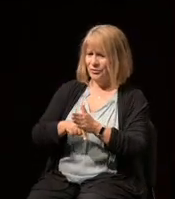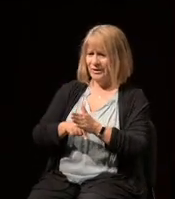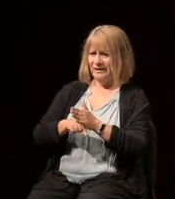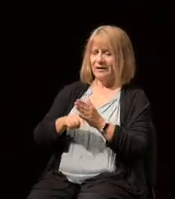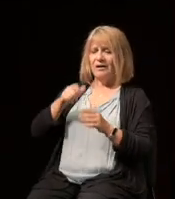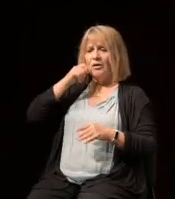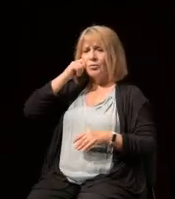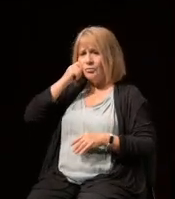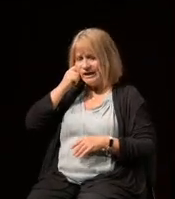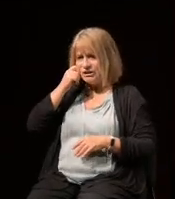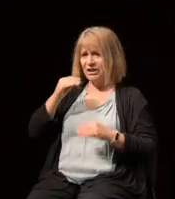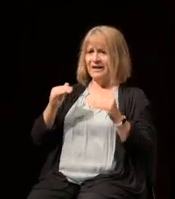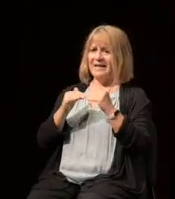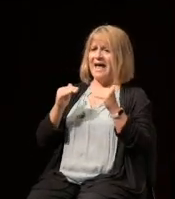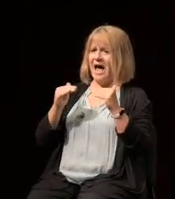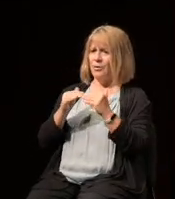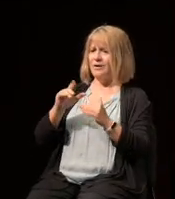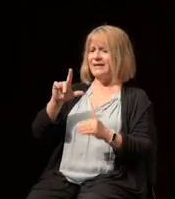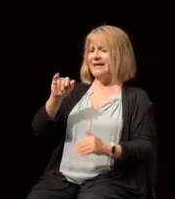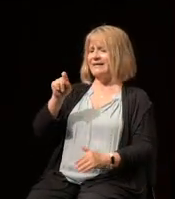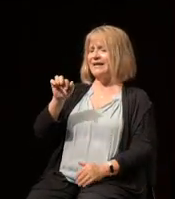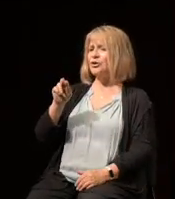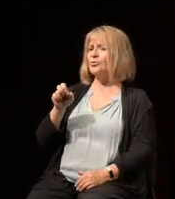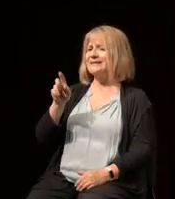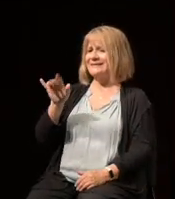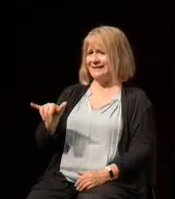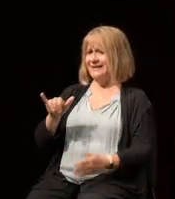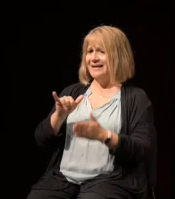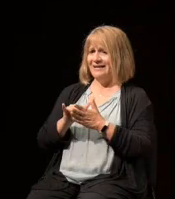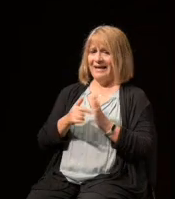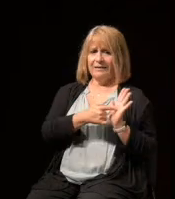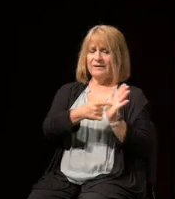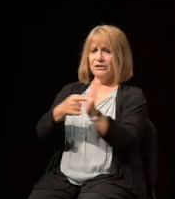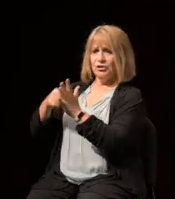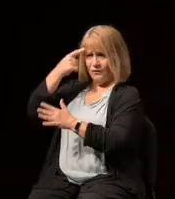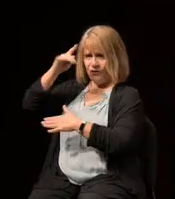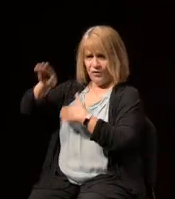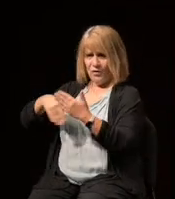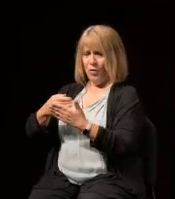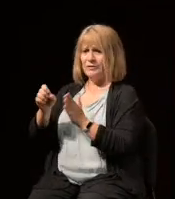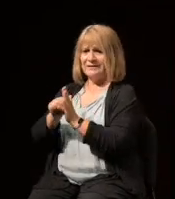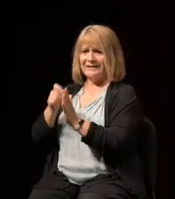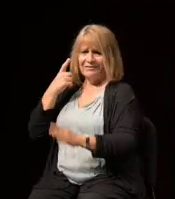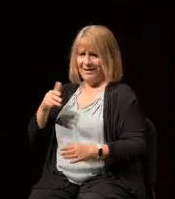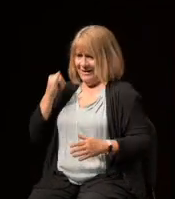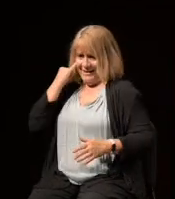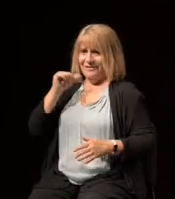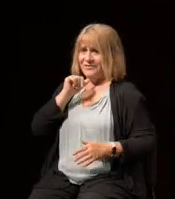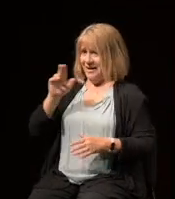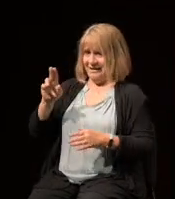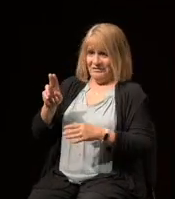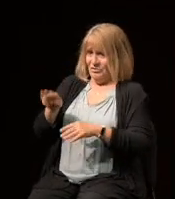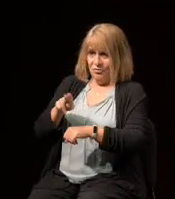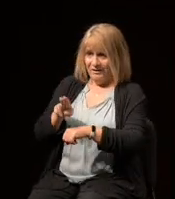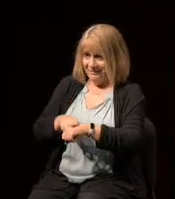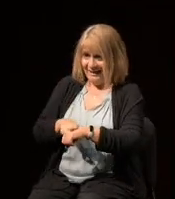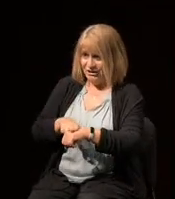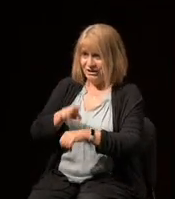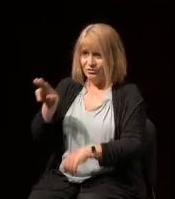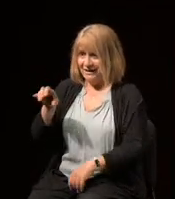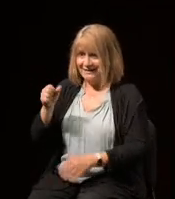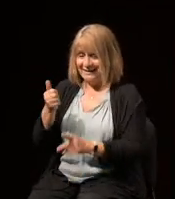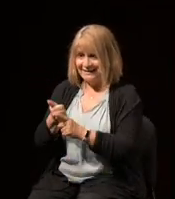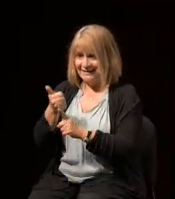literacy that can be modeled for the state, if not the nation, about what's possible that will make a